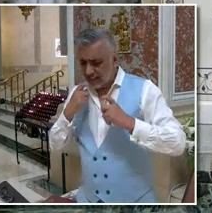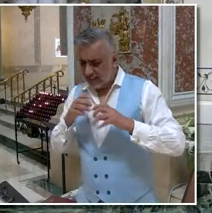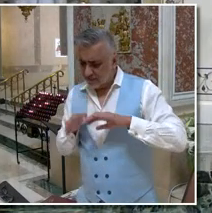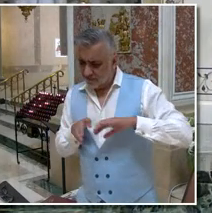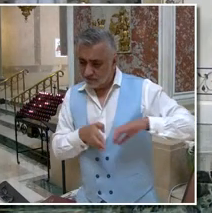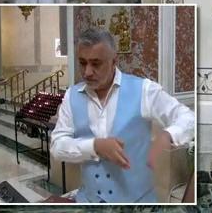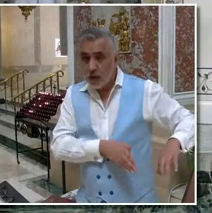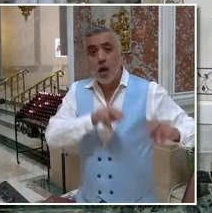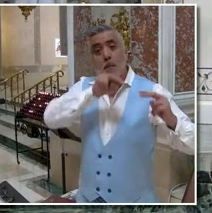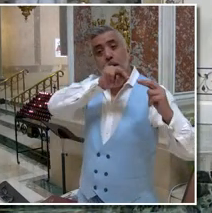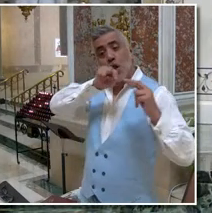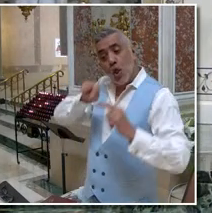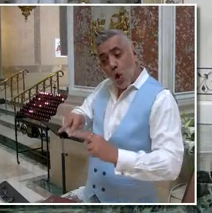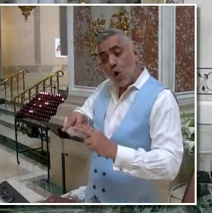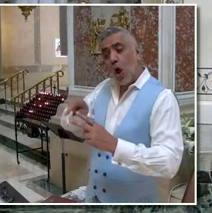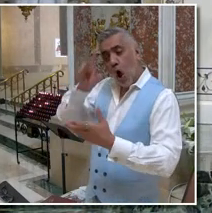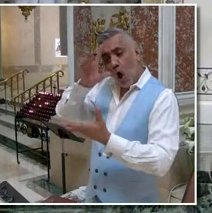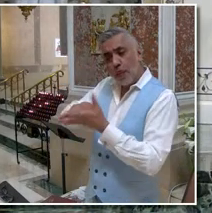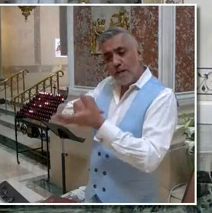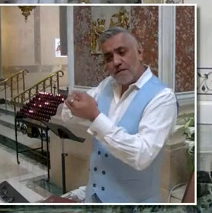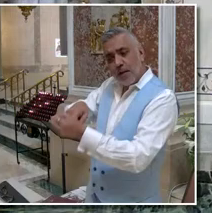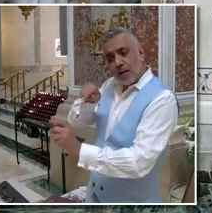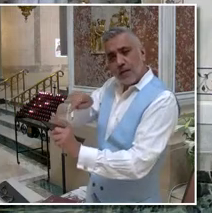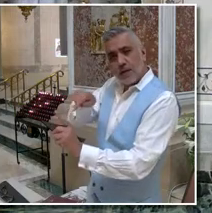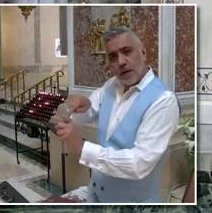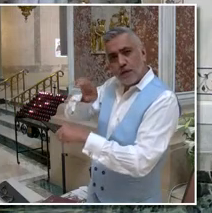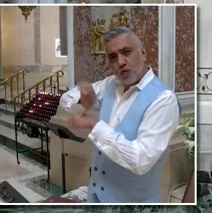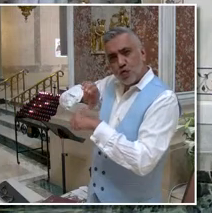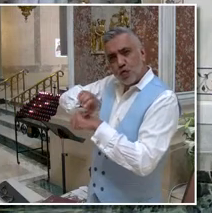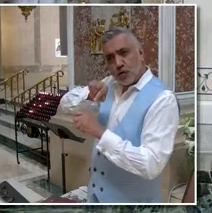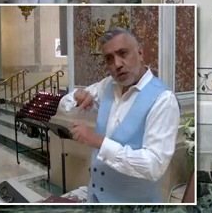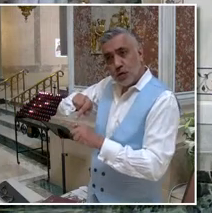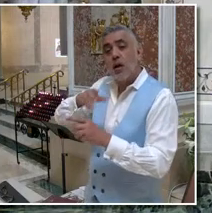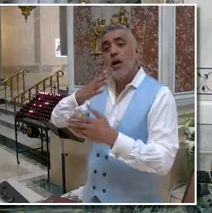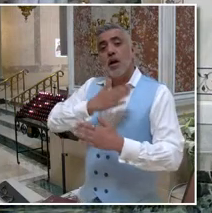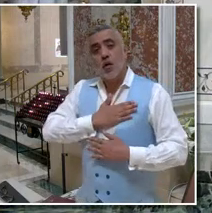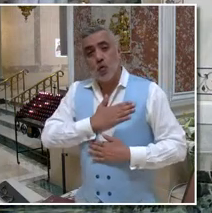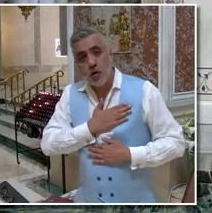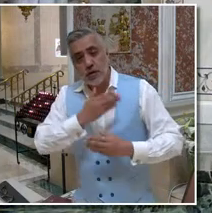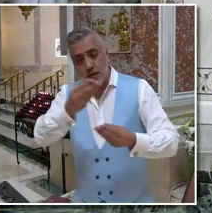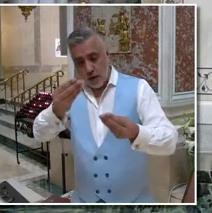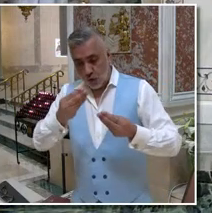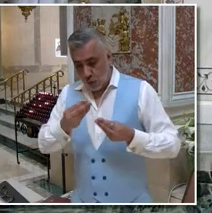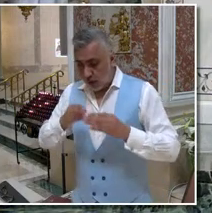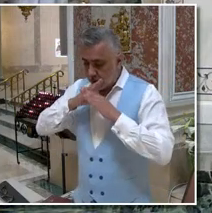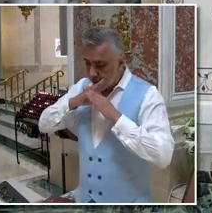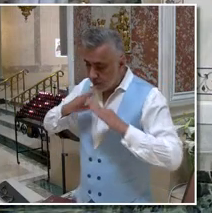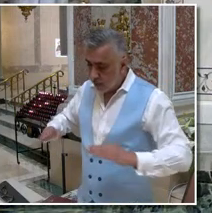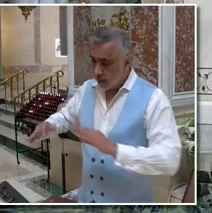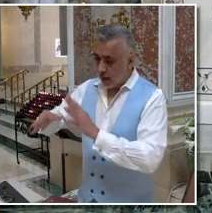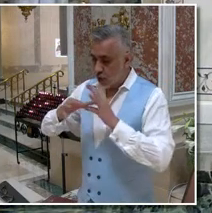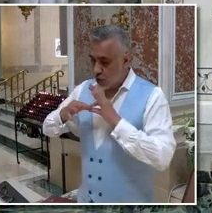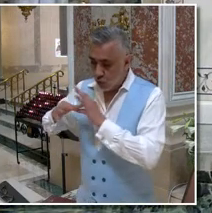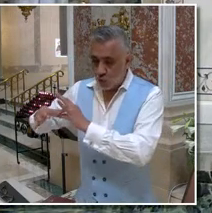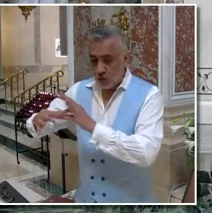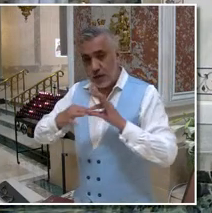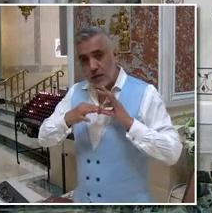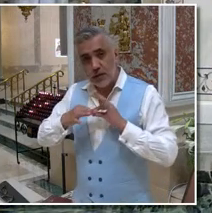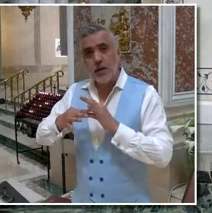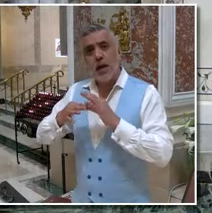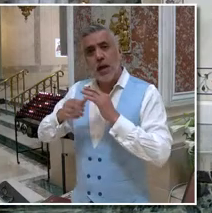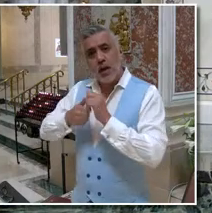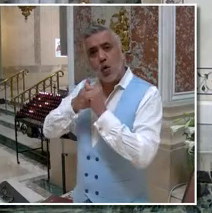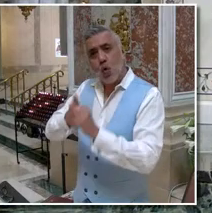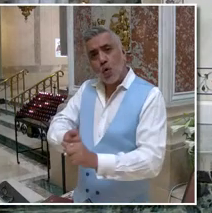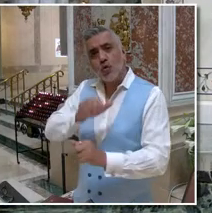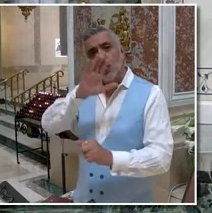our sins, but on the faith of your church, and graciously grant her peace and unity in